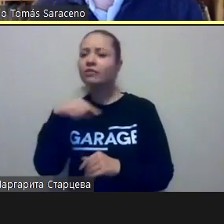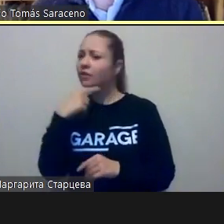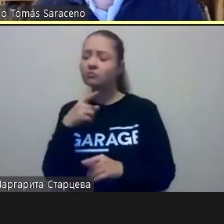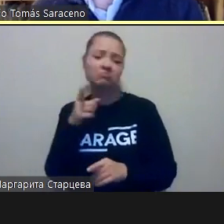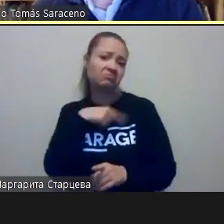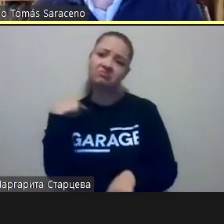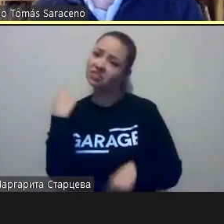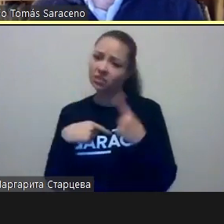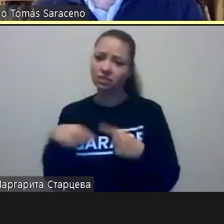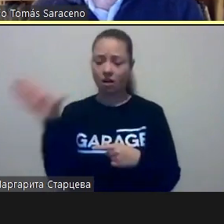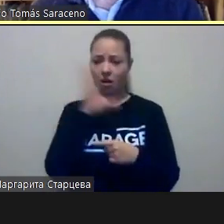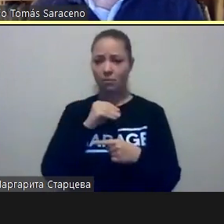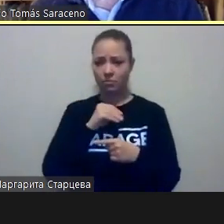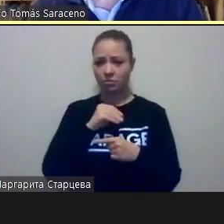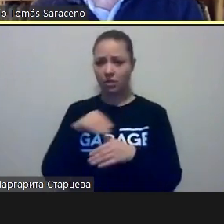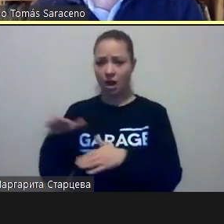to